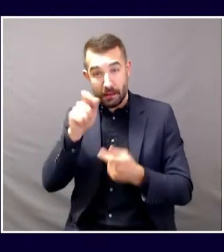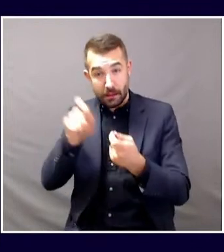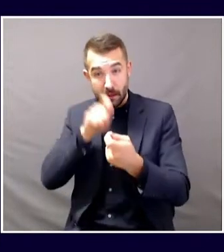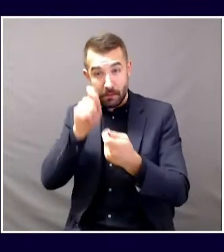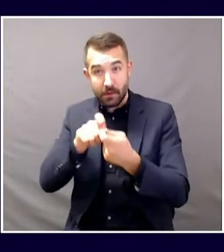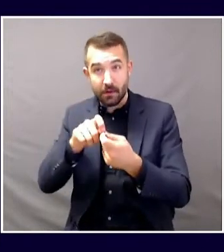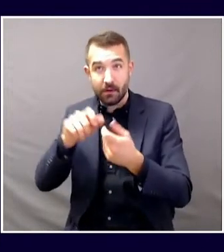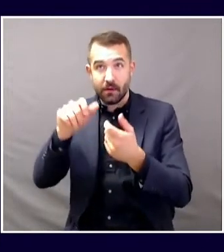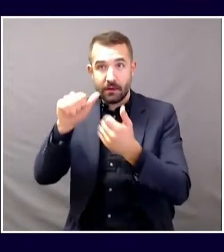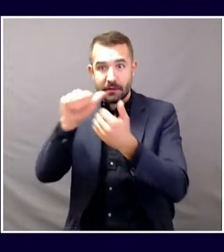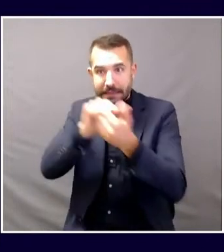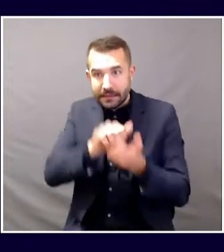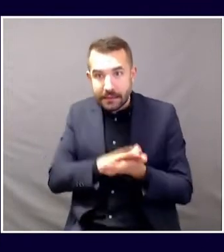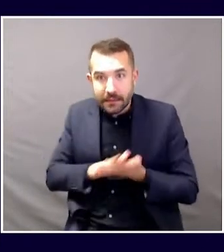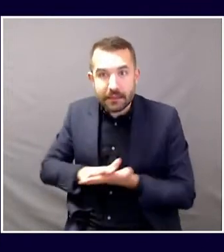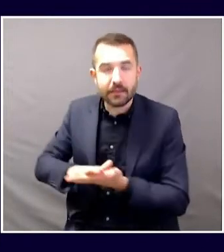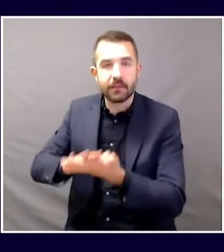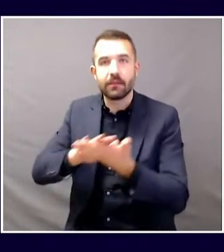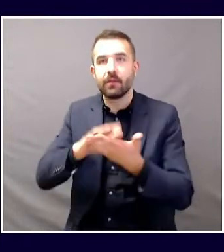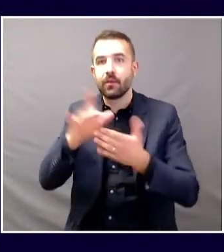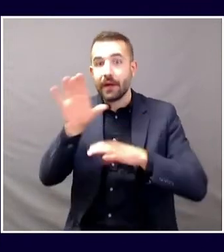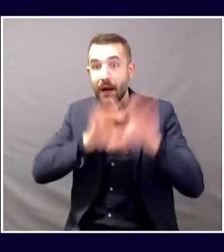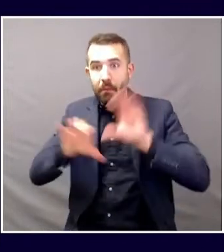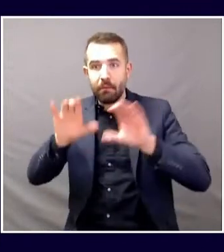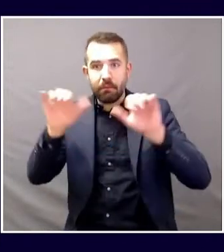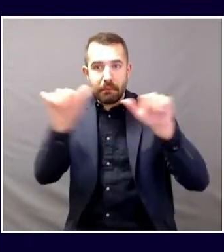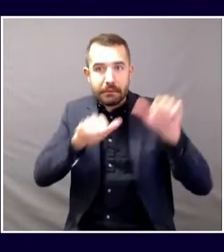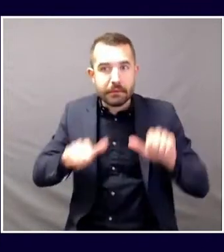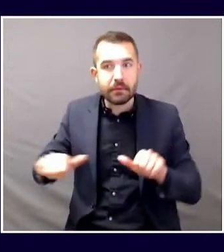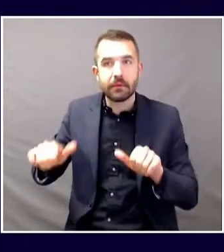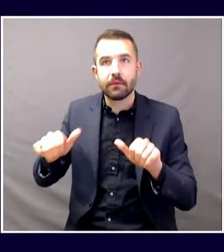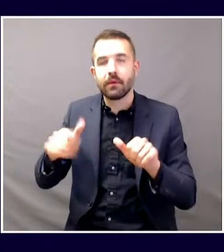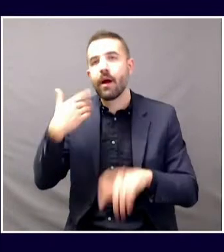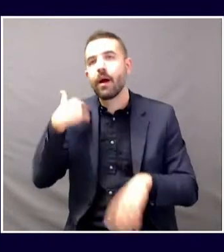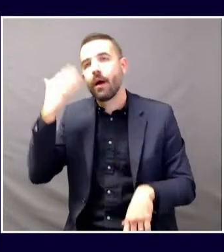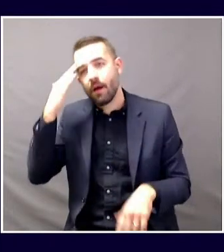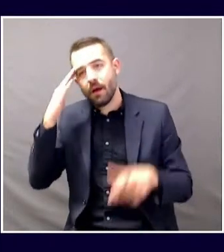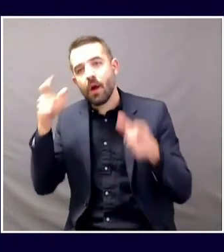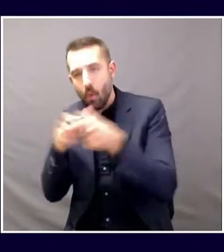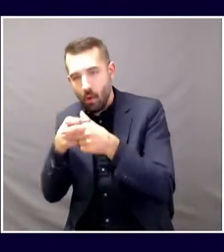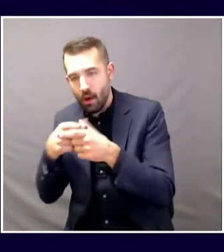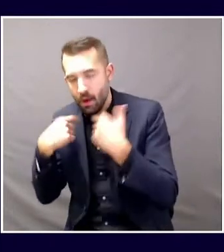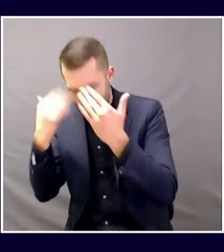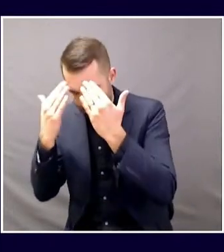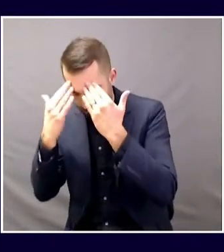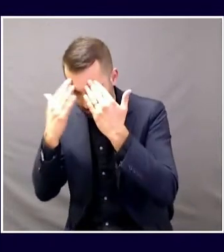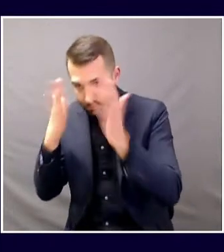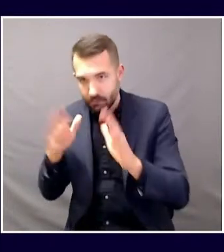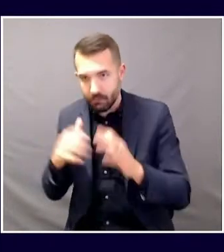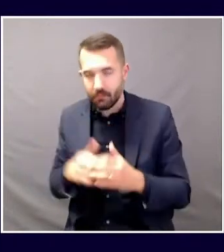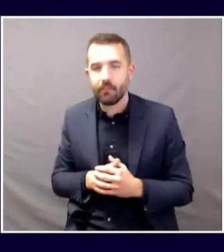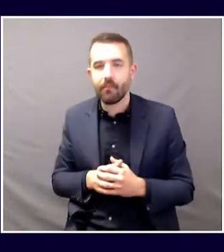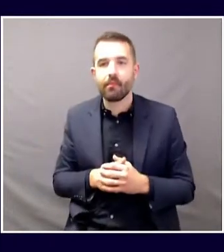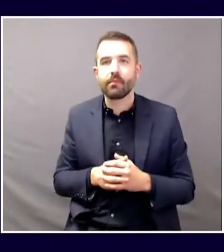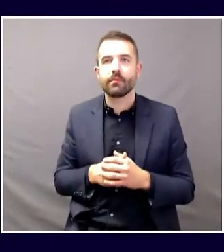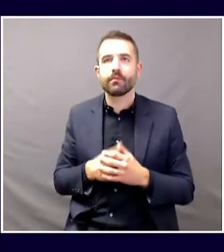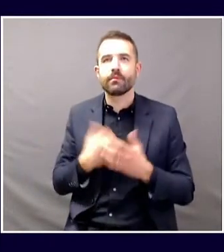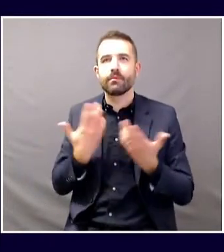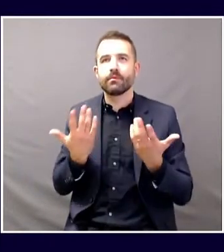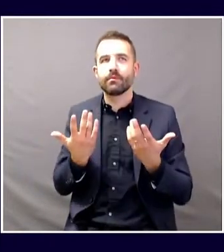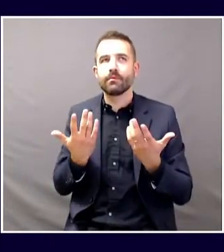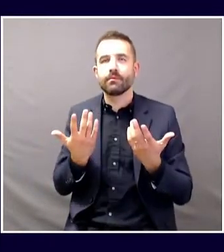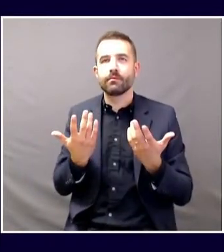quarantining themselves and getting tested and taking all of those precautions? I know that there's been sort of a step back of